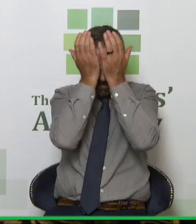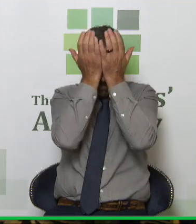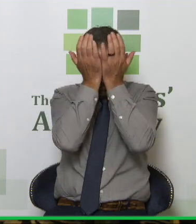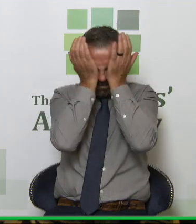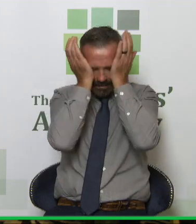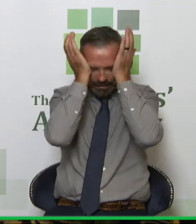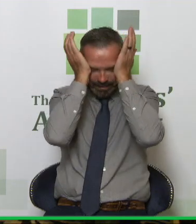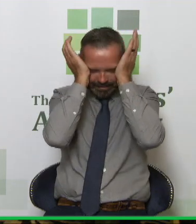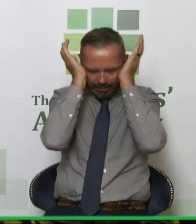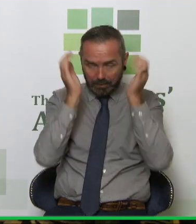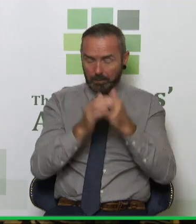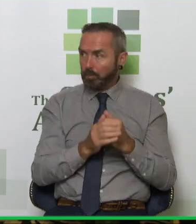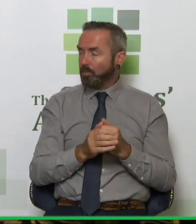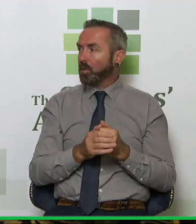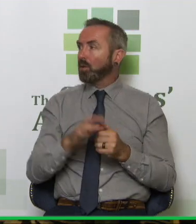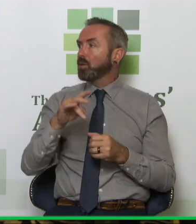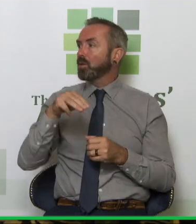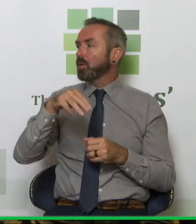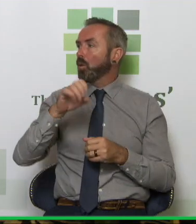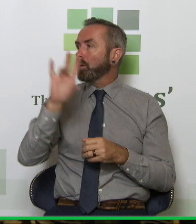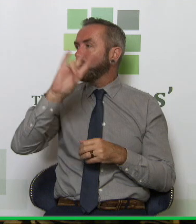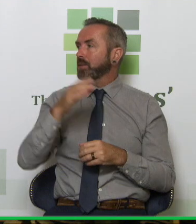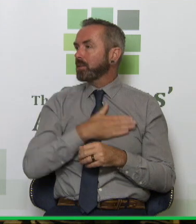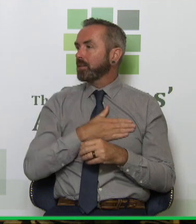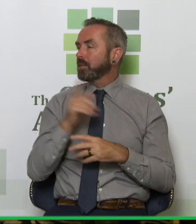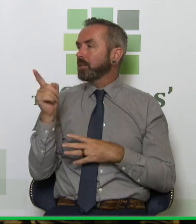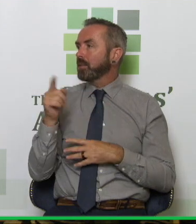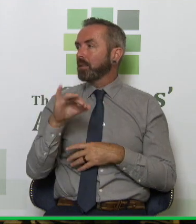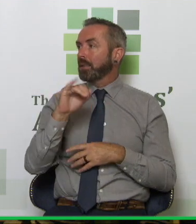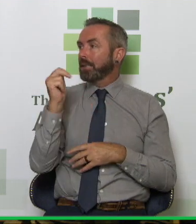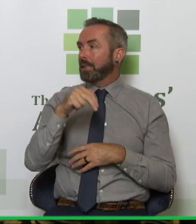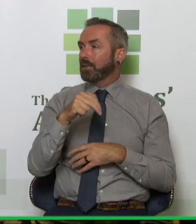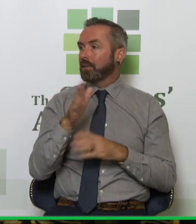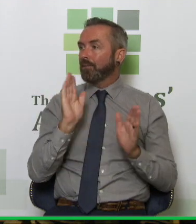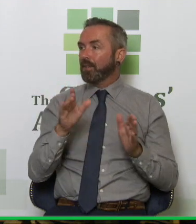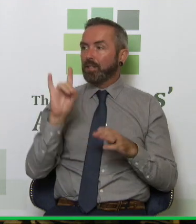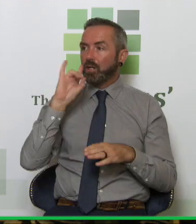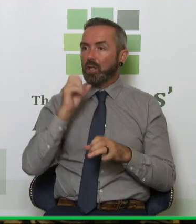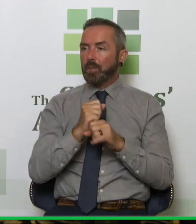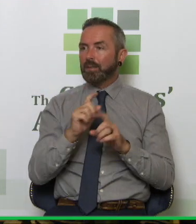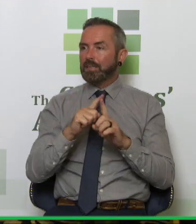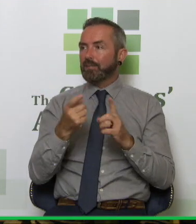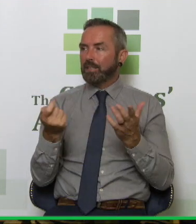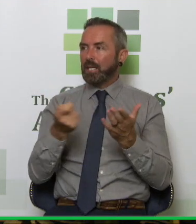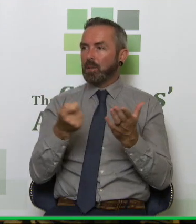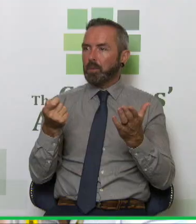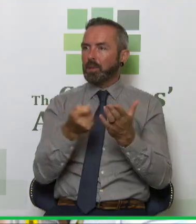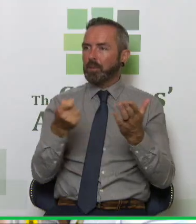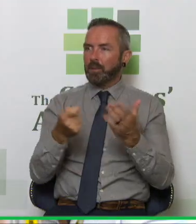Hi, Ian, a question for you. You've probably heard the various inputs from previous